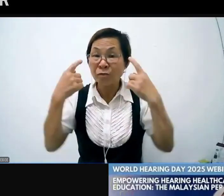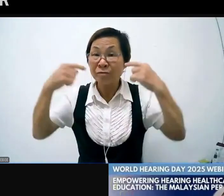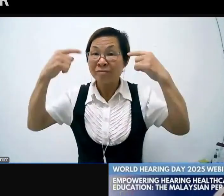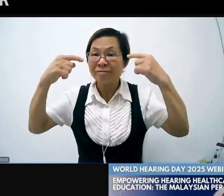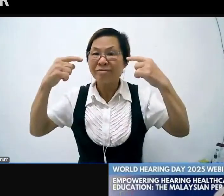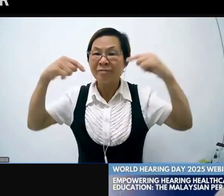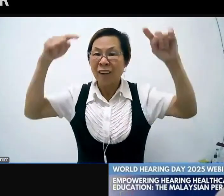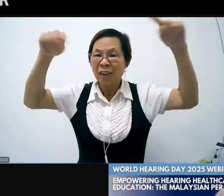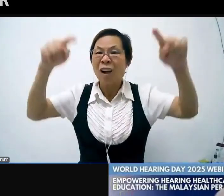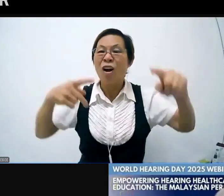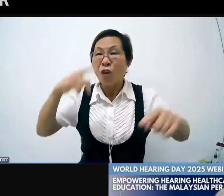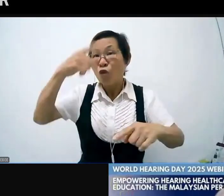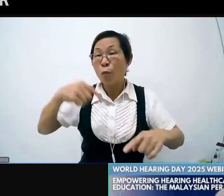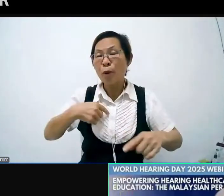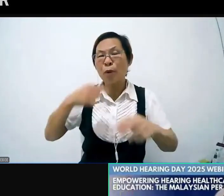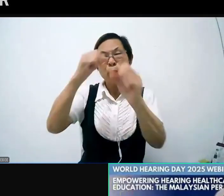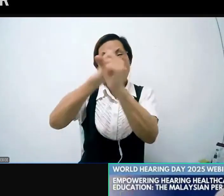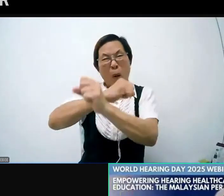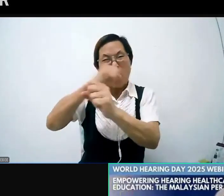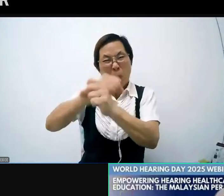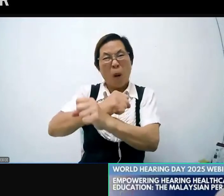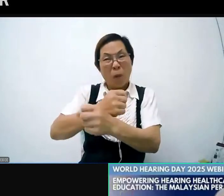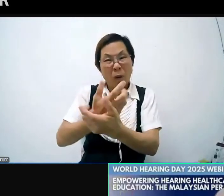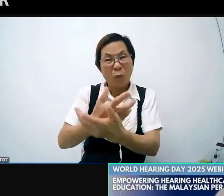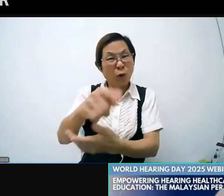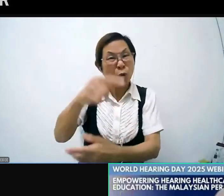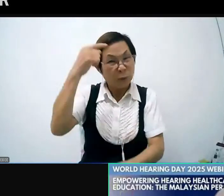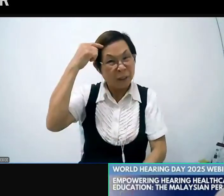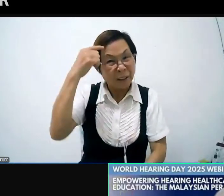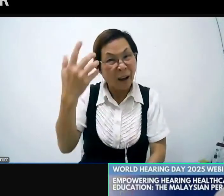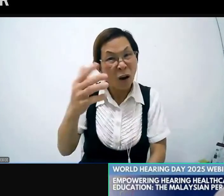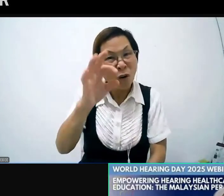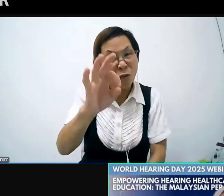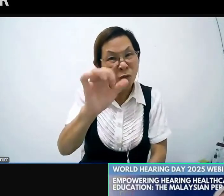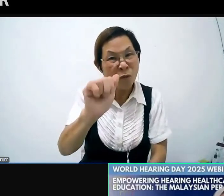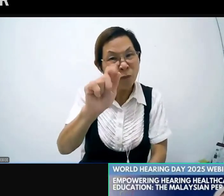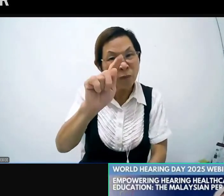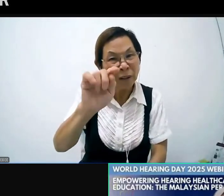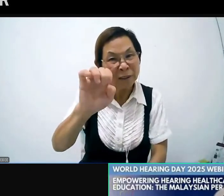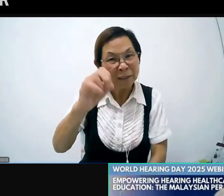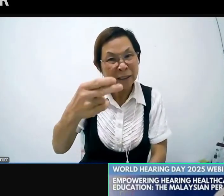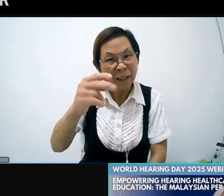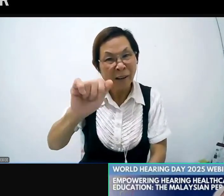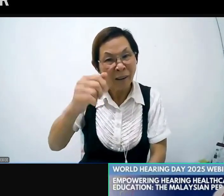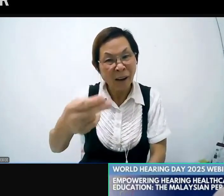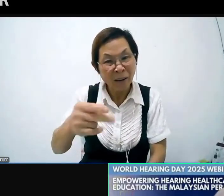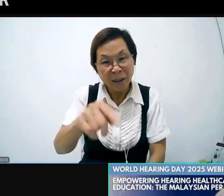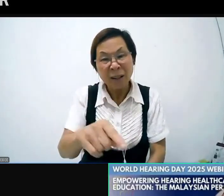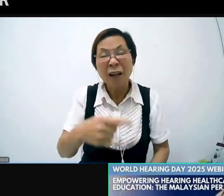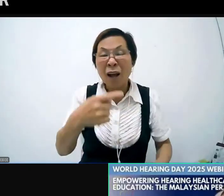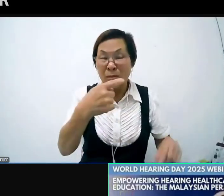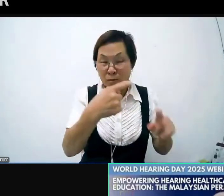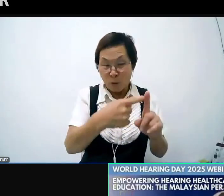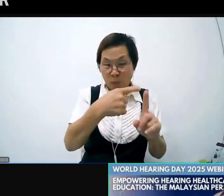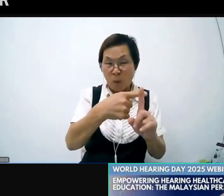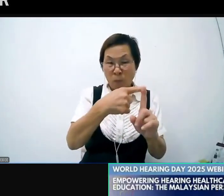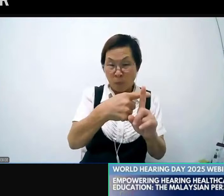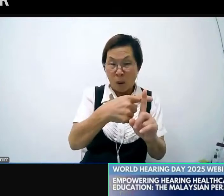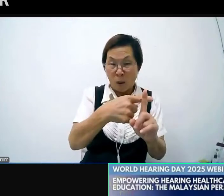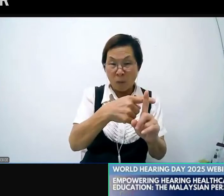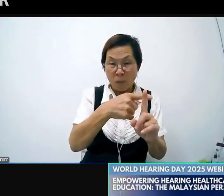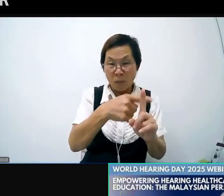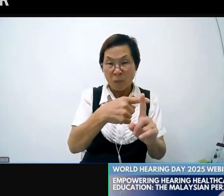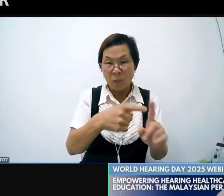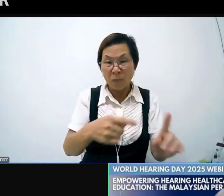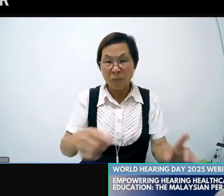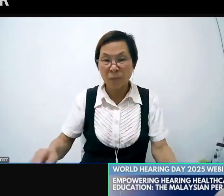or limitations doing that. What do you think about that, Fatehah? Yes, that's the positive side. Okay, so then about the